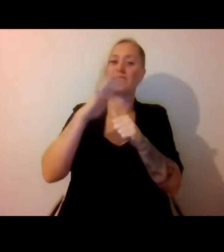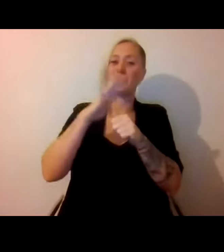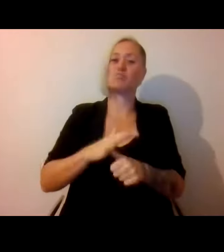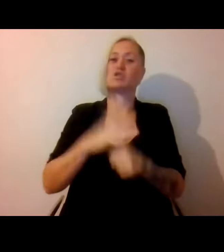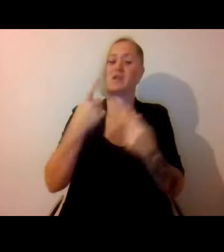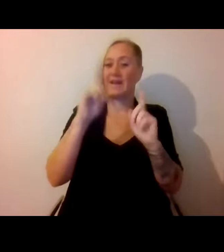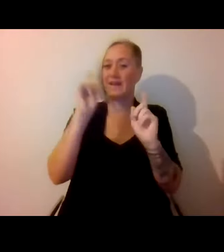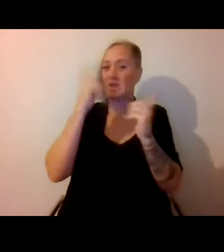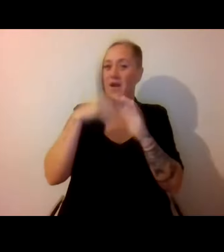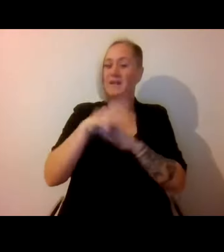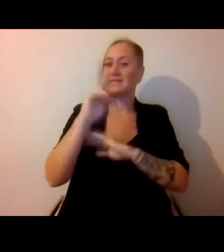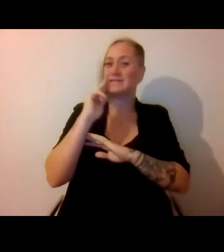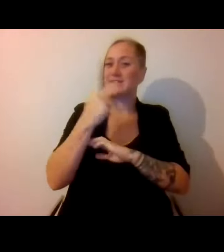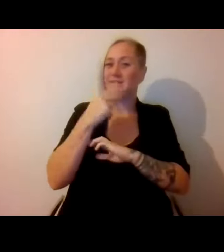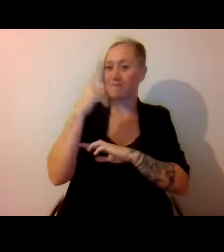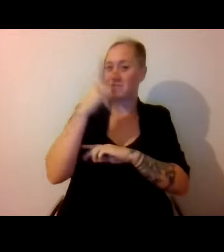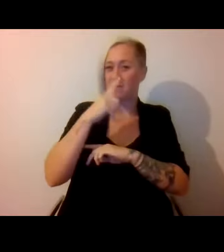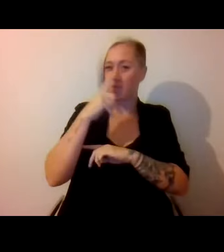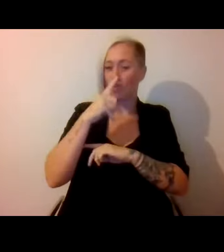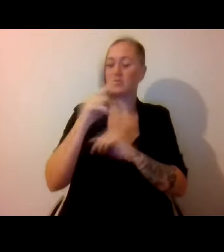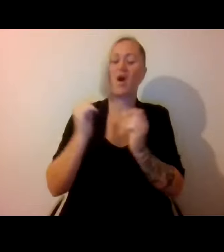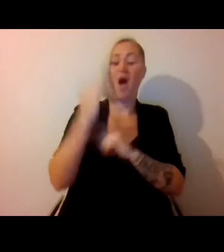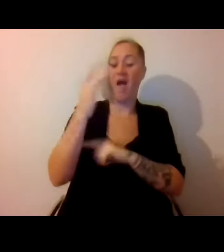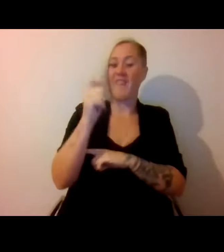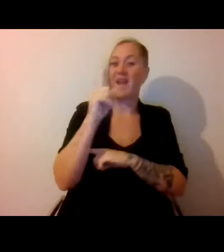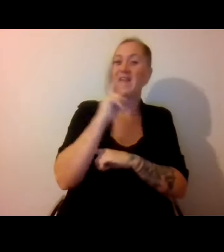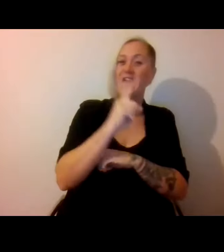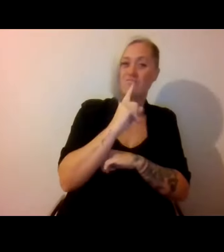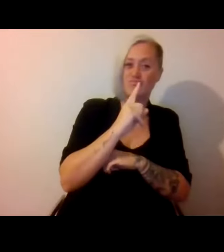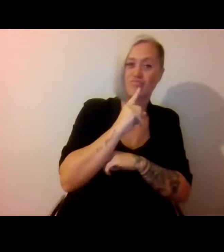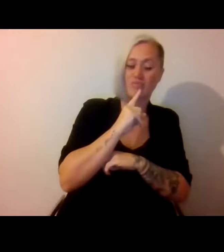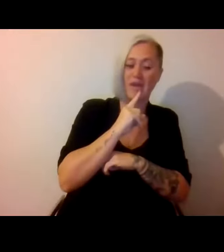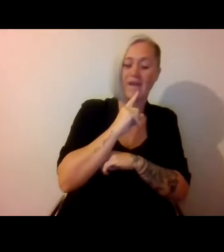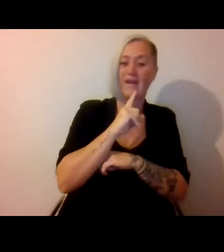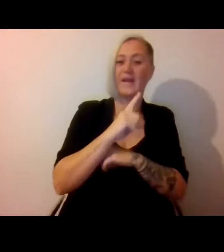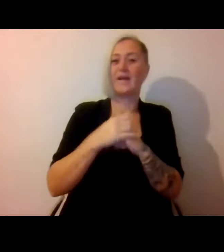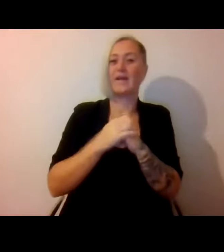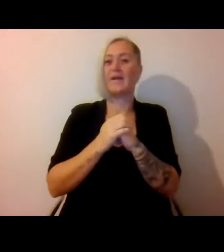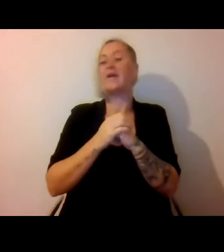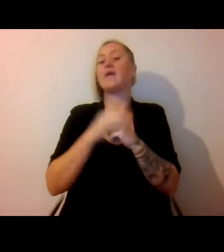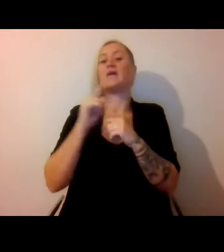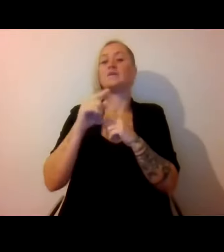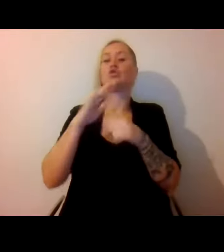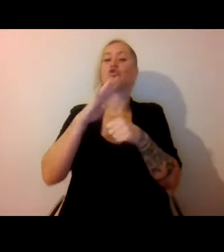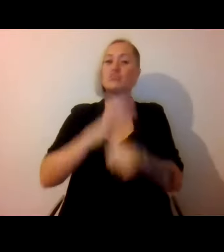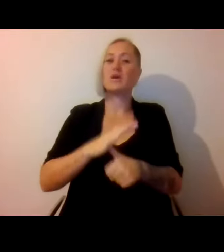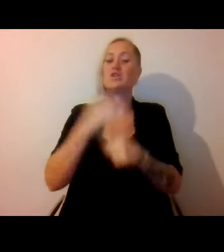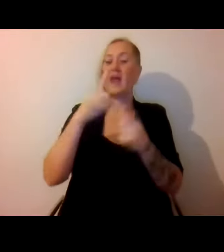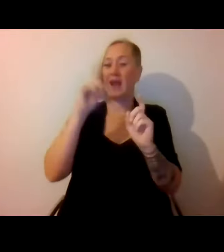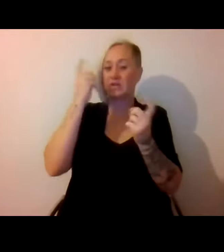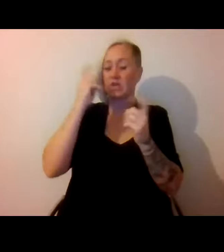unclear. It's not really a clear difference, but it's definite that the rate of depression is higher.